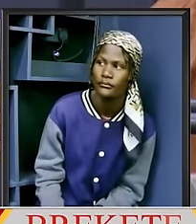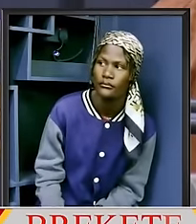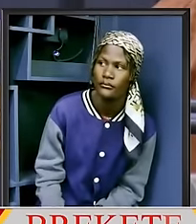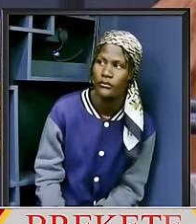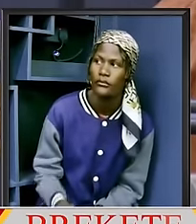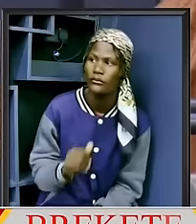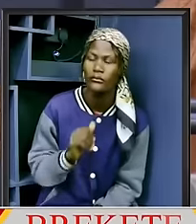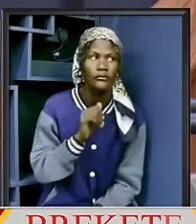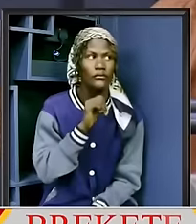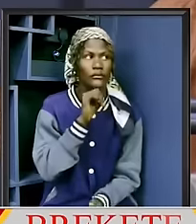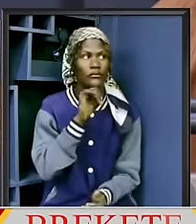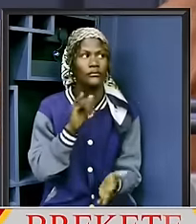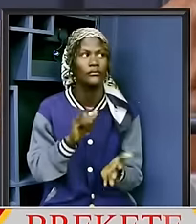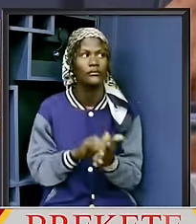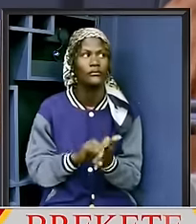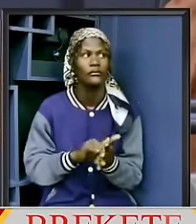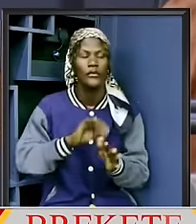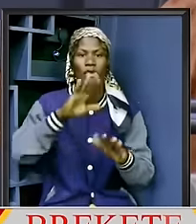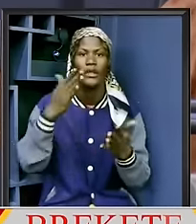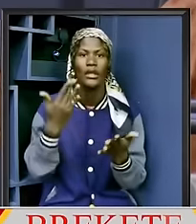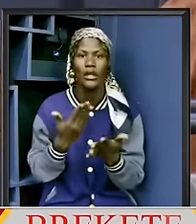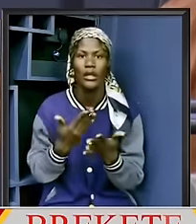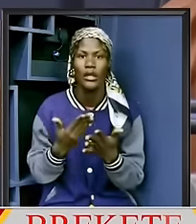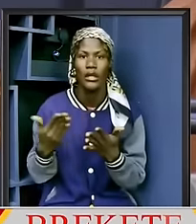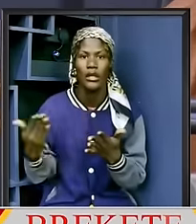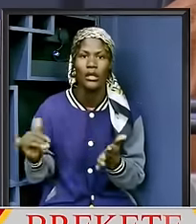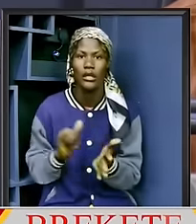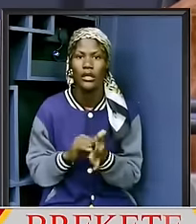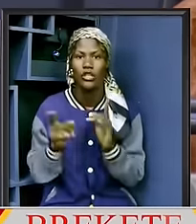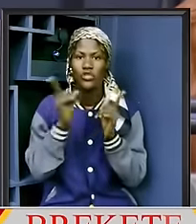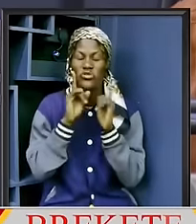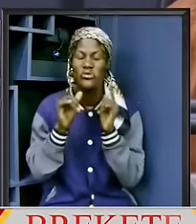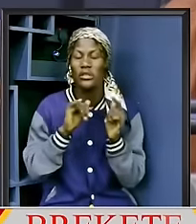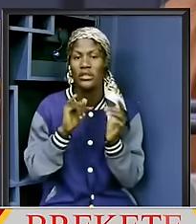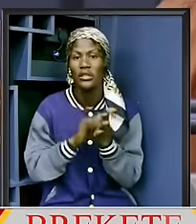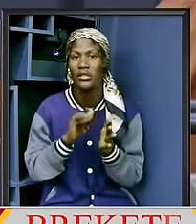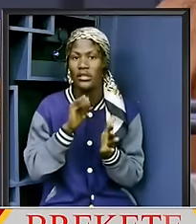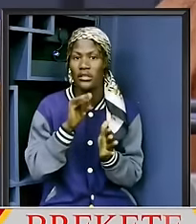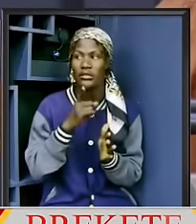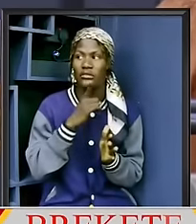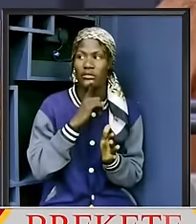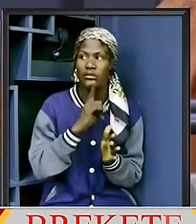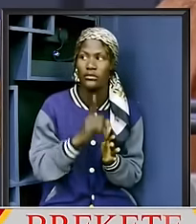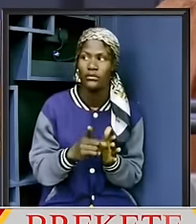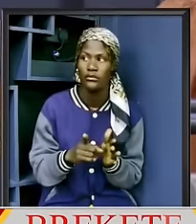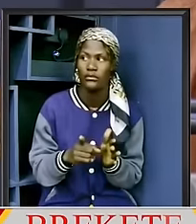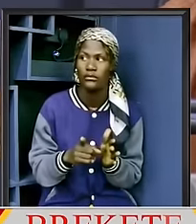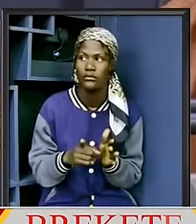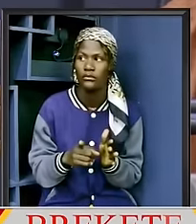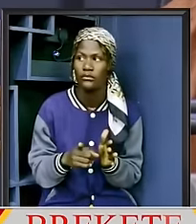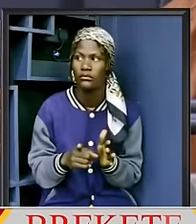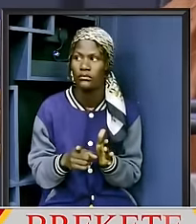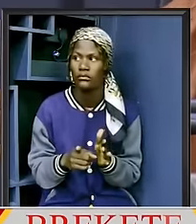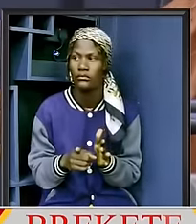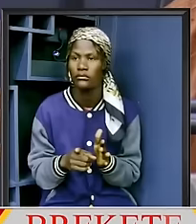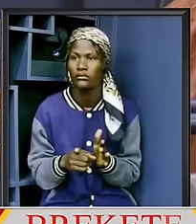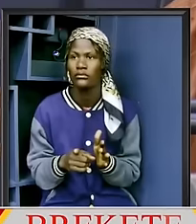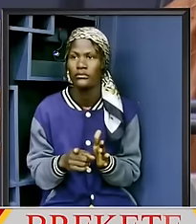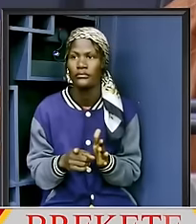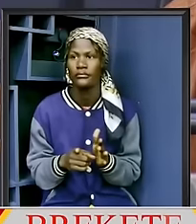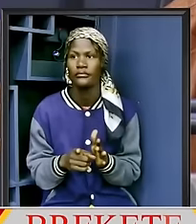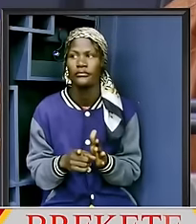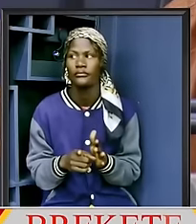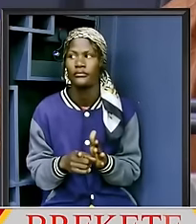now everything where they talk, nine be true. And we're not sure saying that everything where you talk, nine go be true.